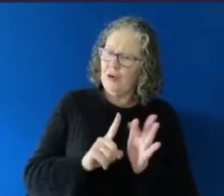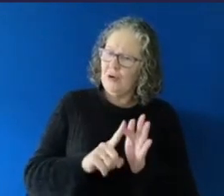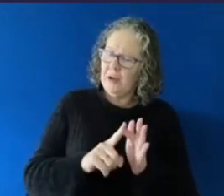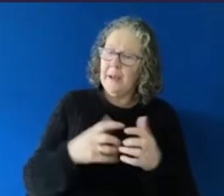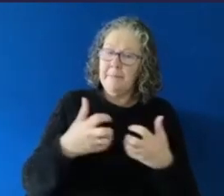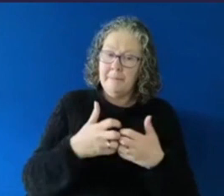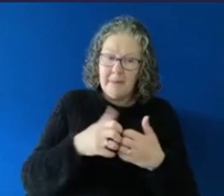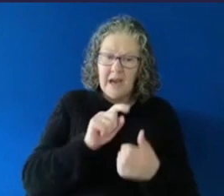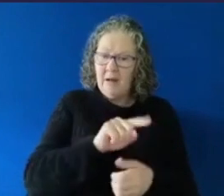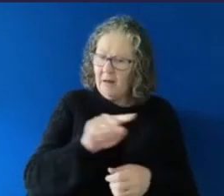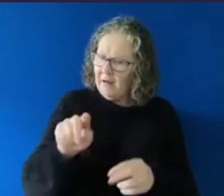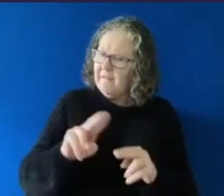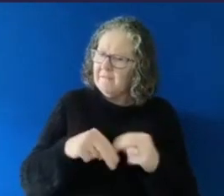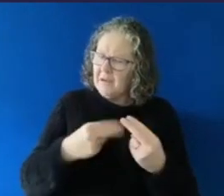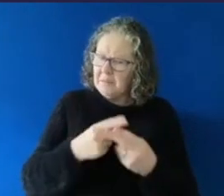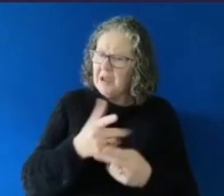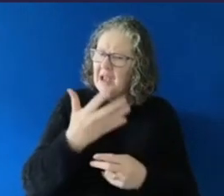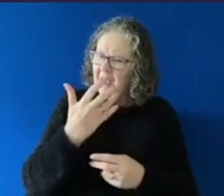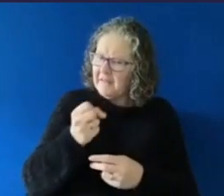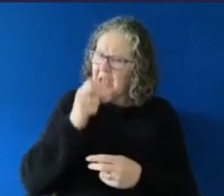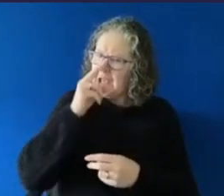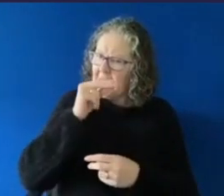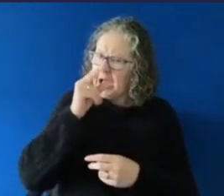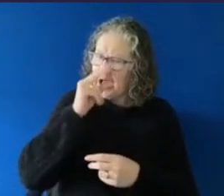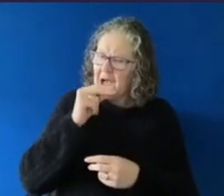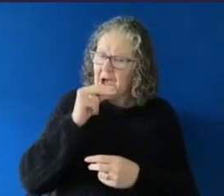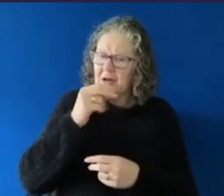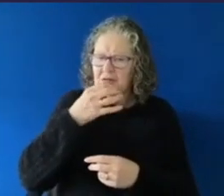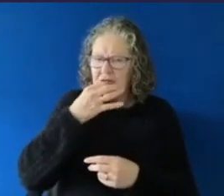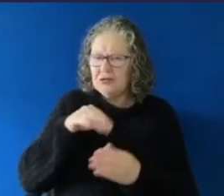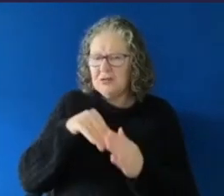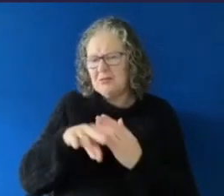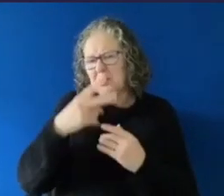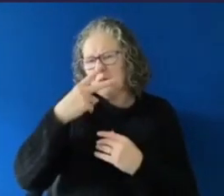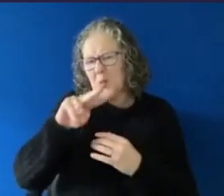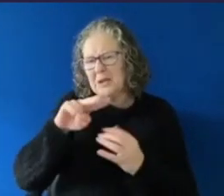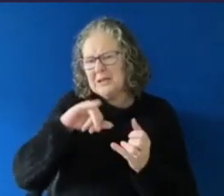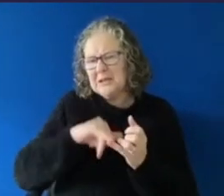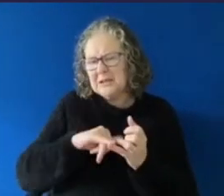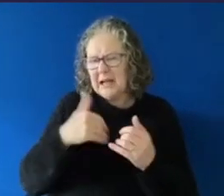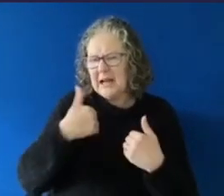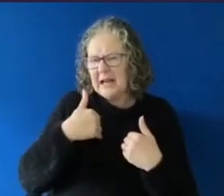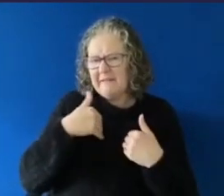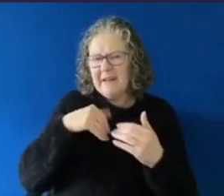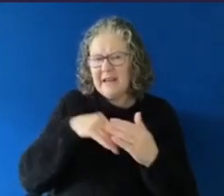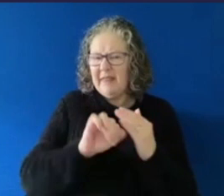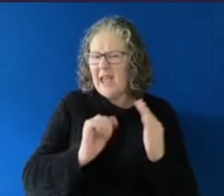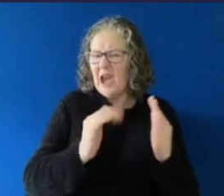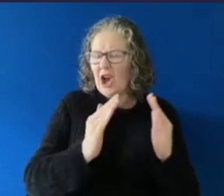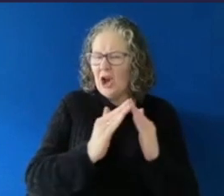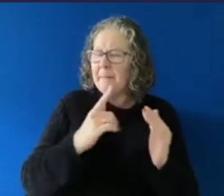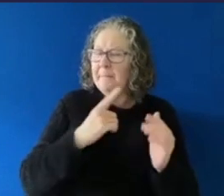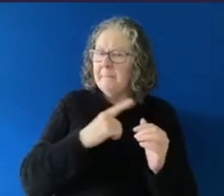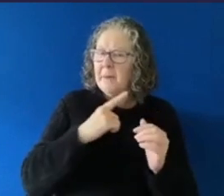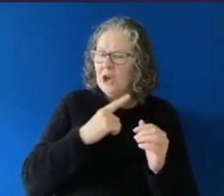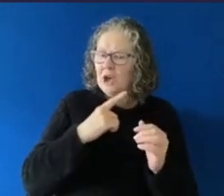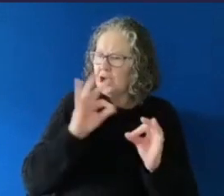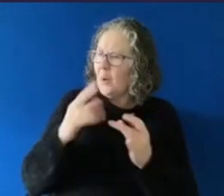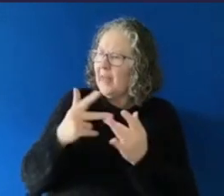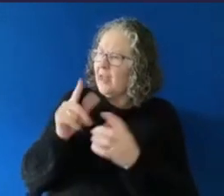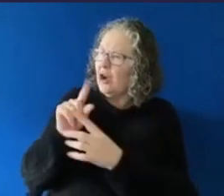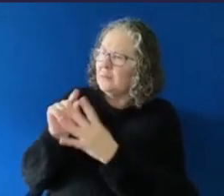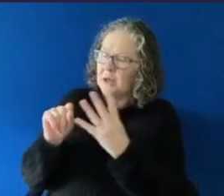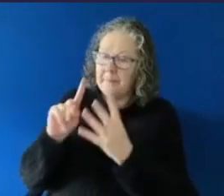young people in their 20s living at home for lack of other options for the most part. But they were really living